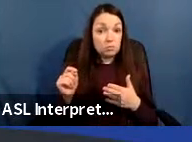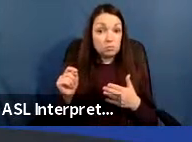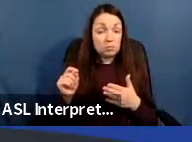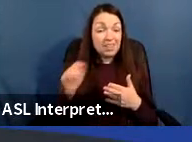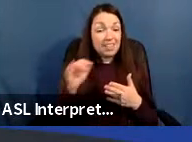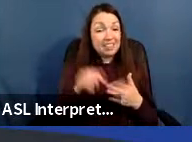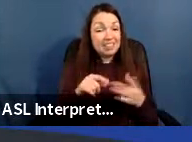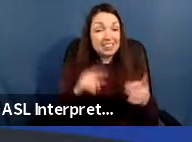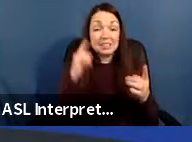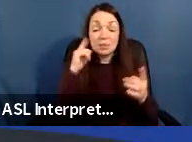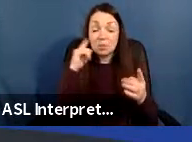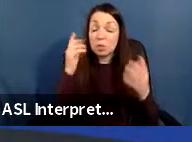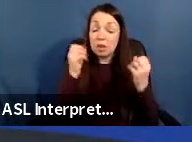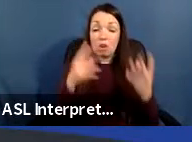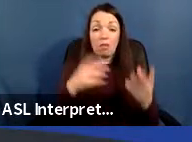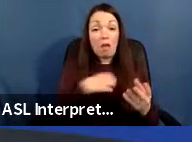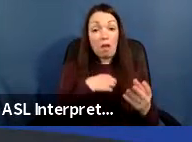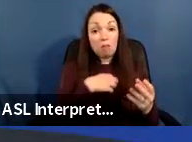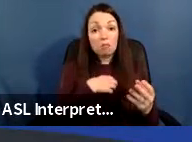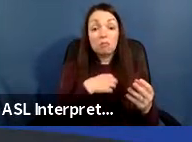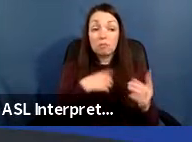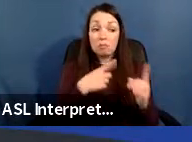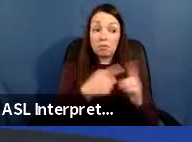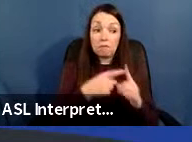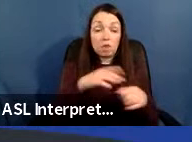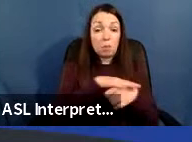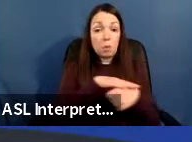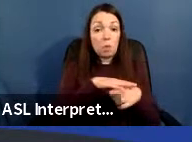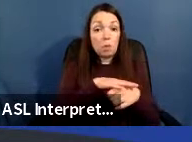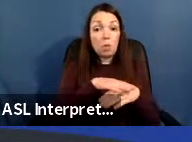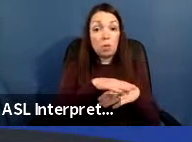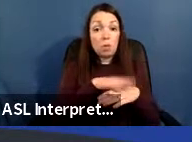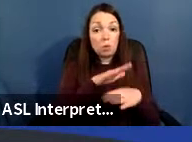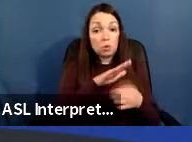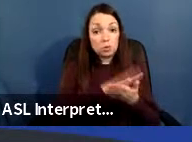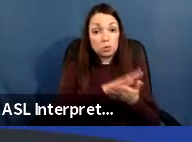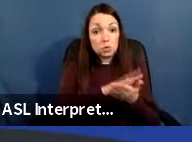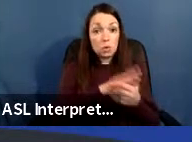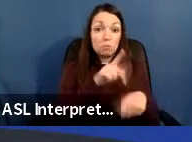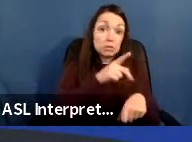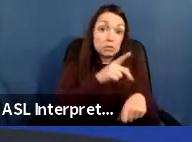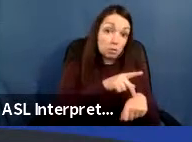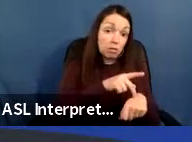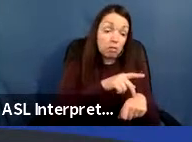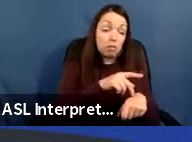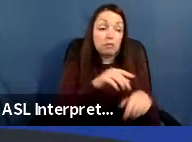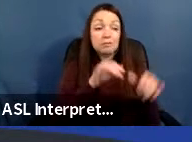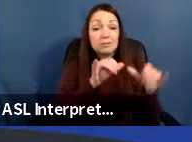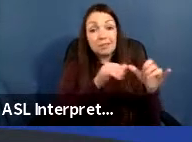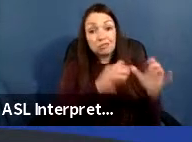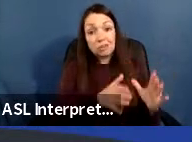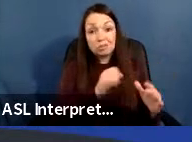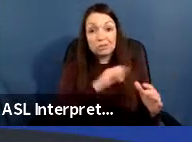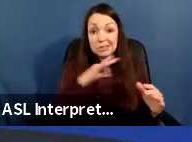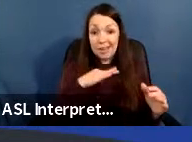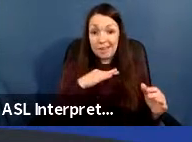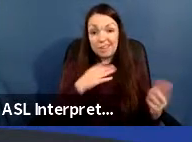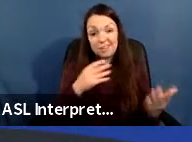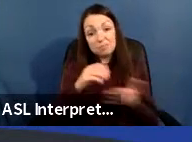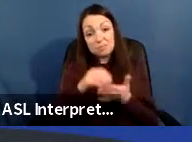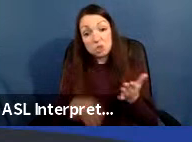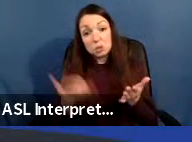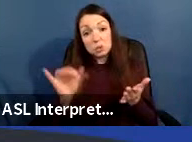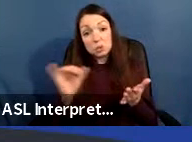subject that we hear a lot about from our local school representation, such as the principals, the engineers, the staff, as well as the